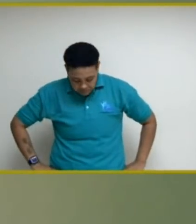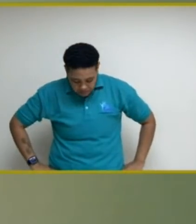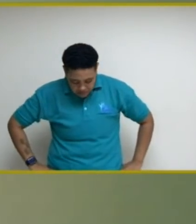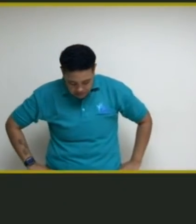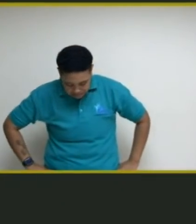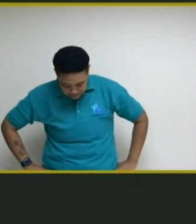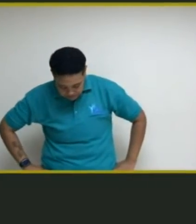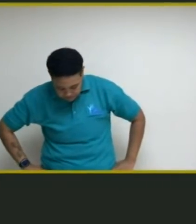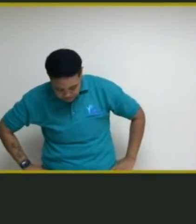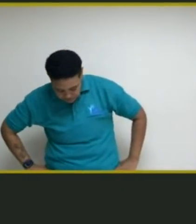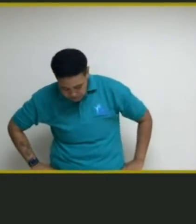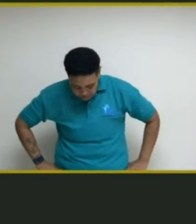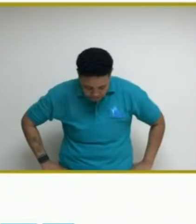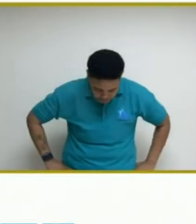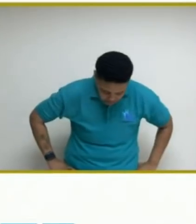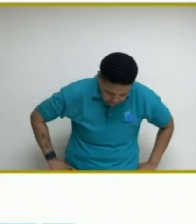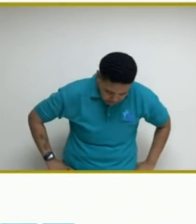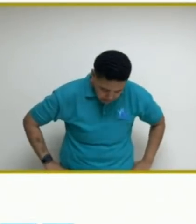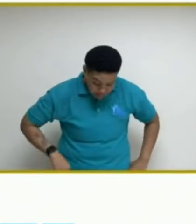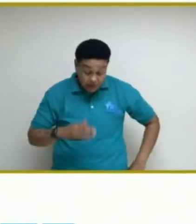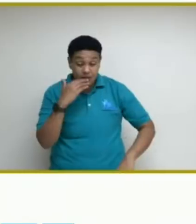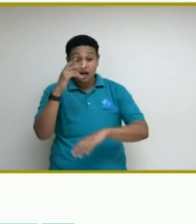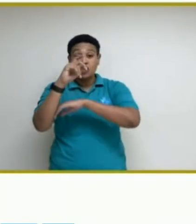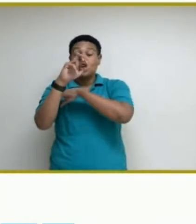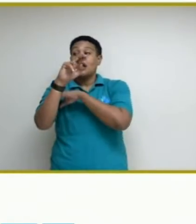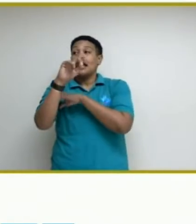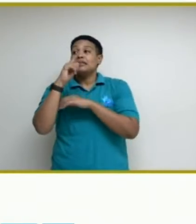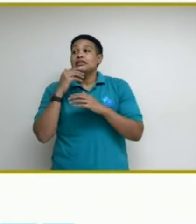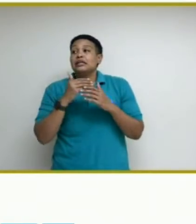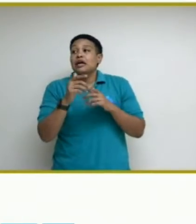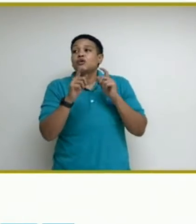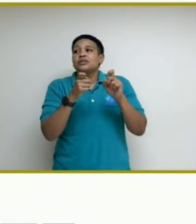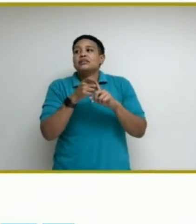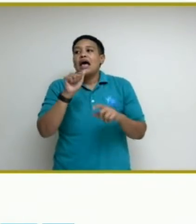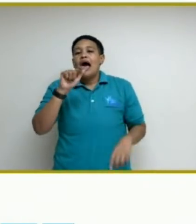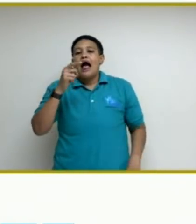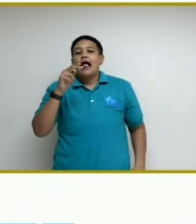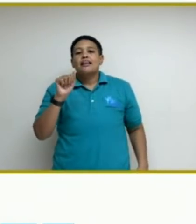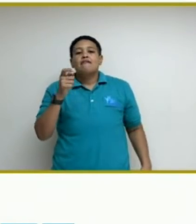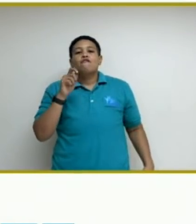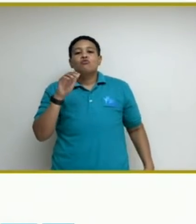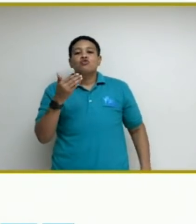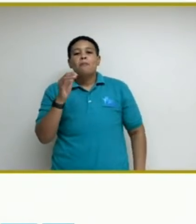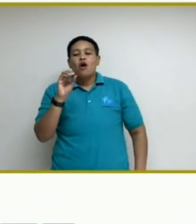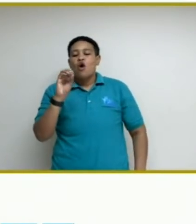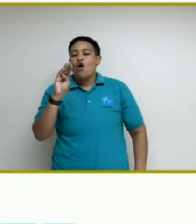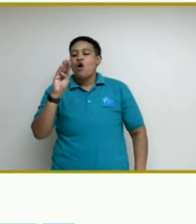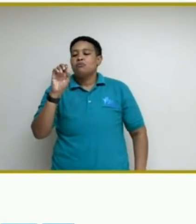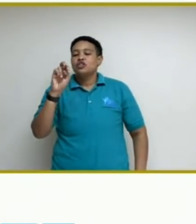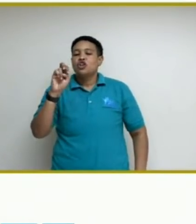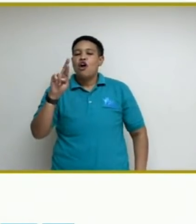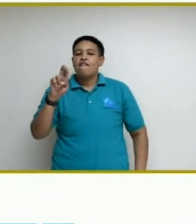Thank you, Dr. Ennis. The next question goes to Alfio from the Jamaica Observer. Alfio.